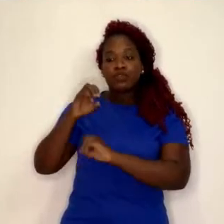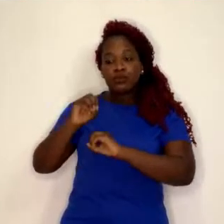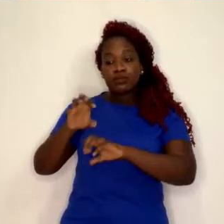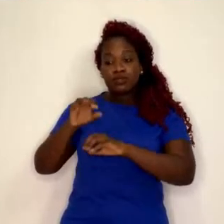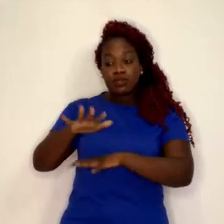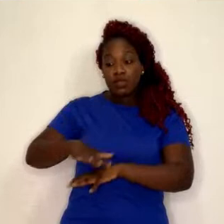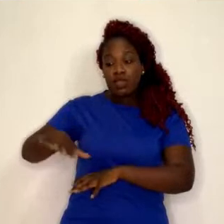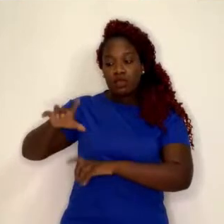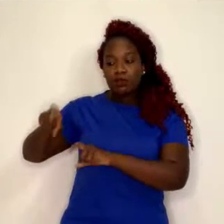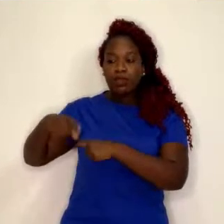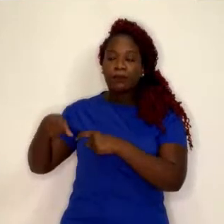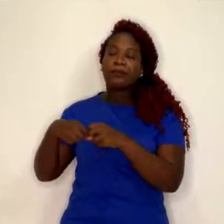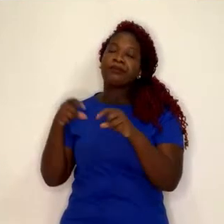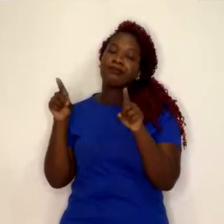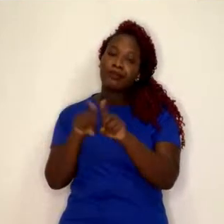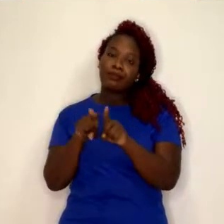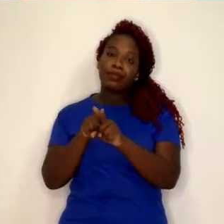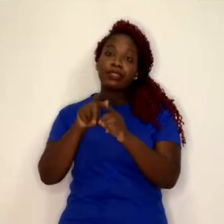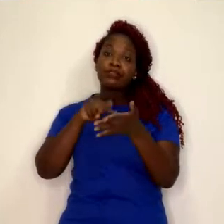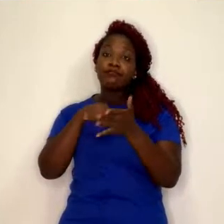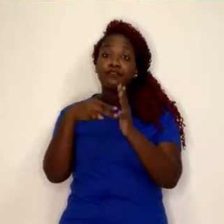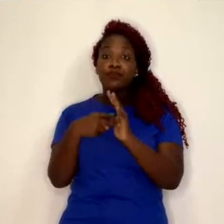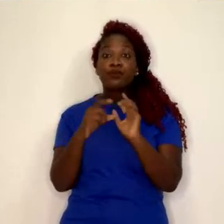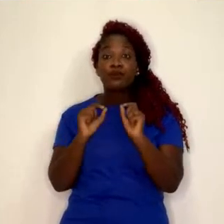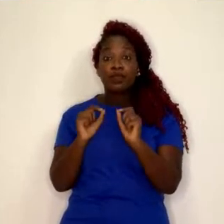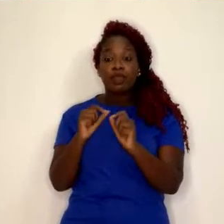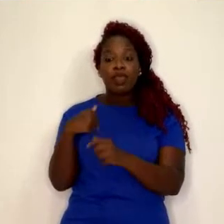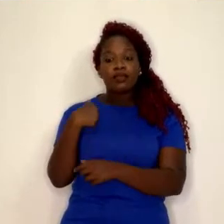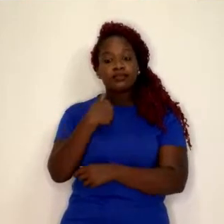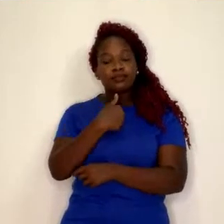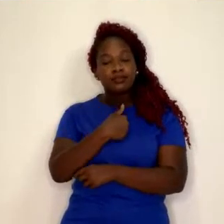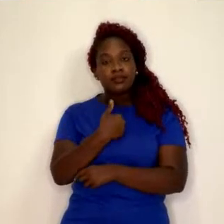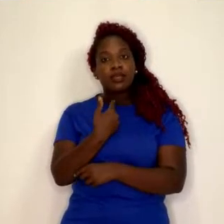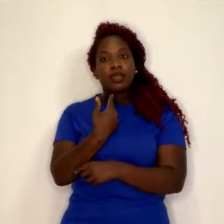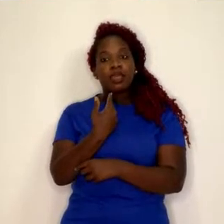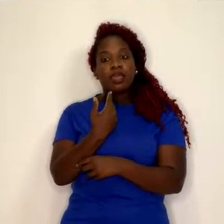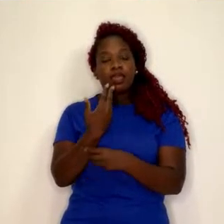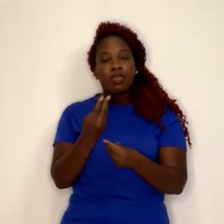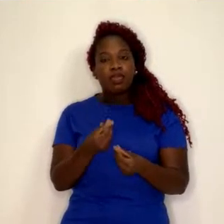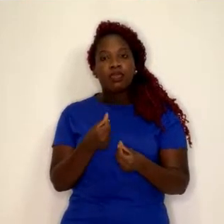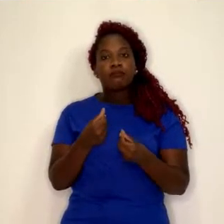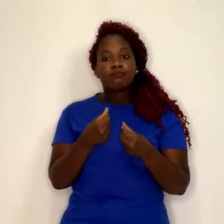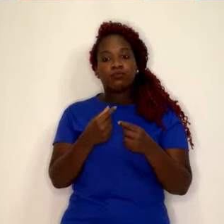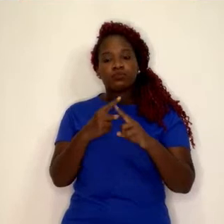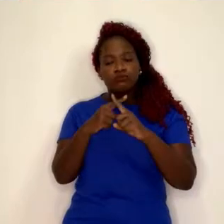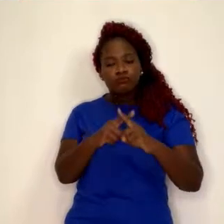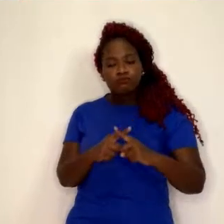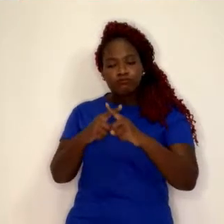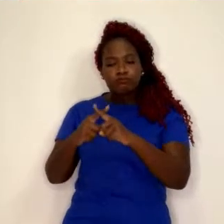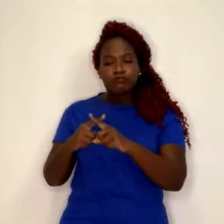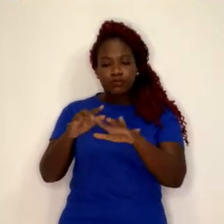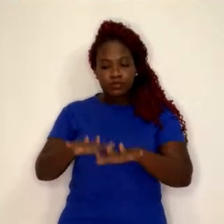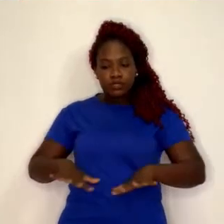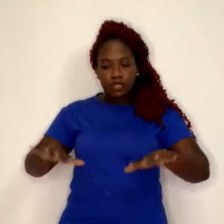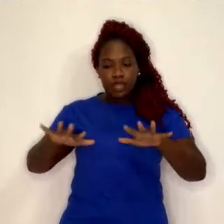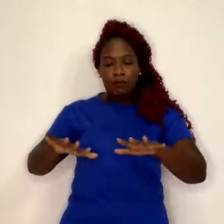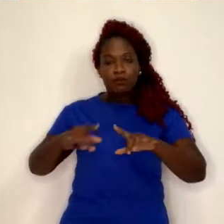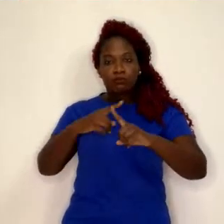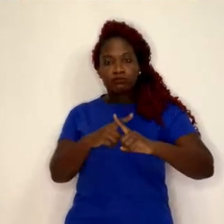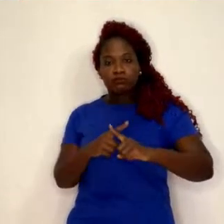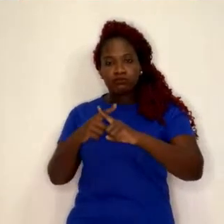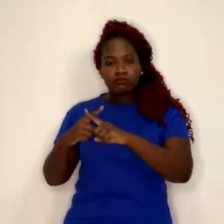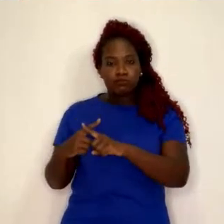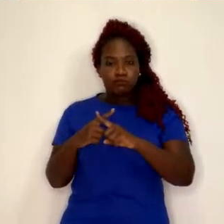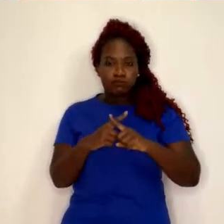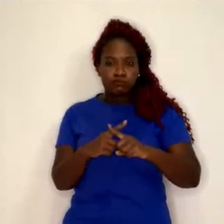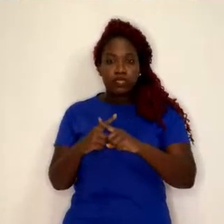educational policies also in the field, which means that we are then, there is a dispute in the